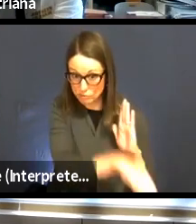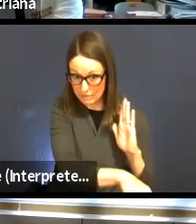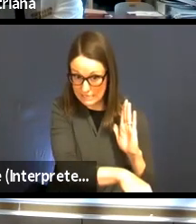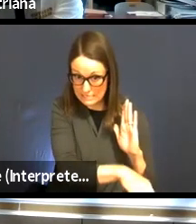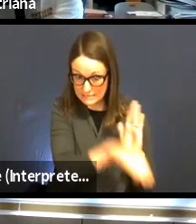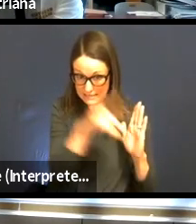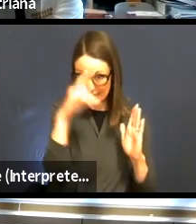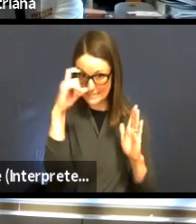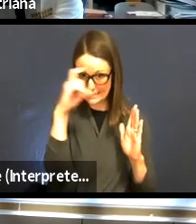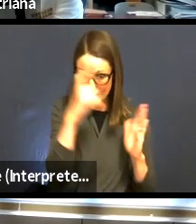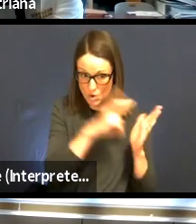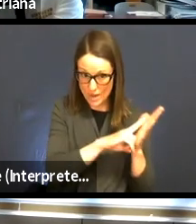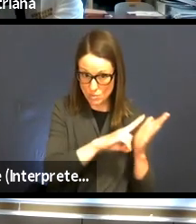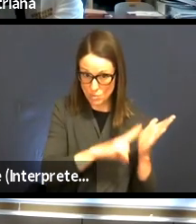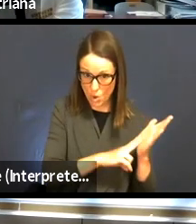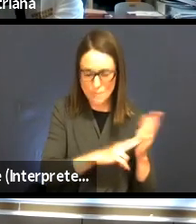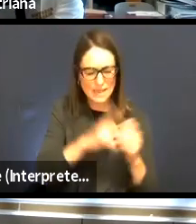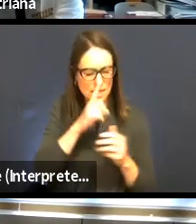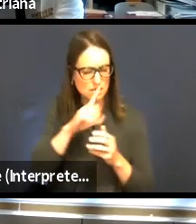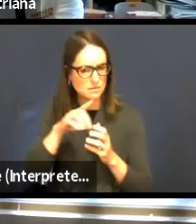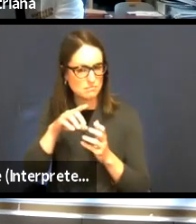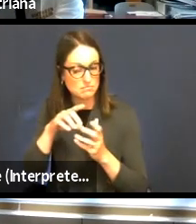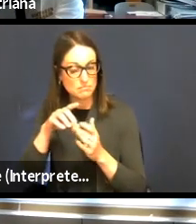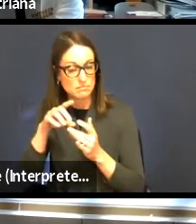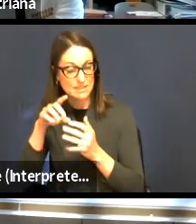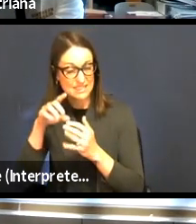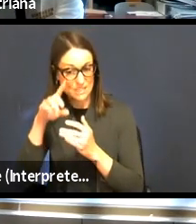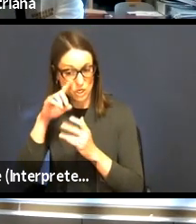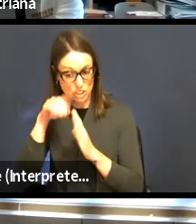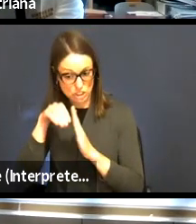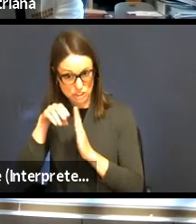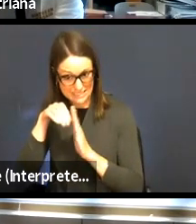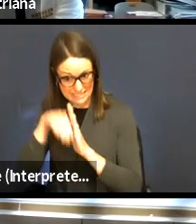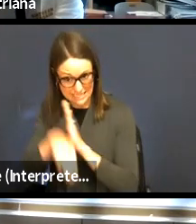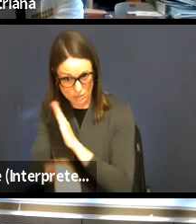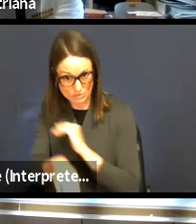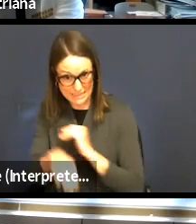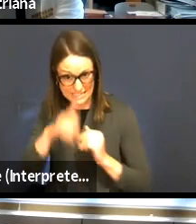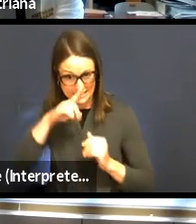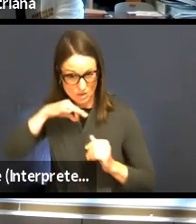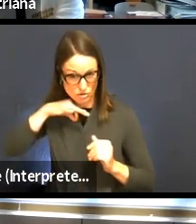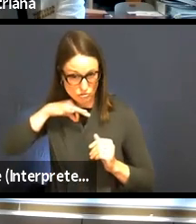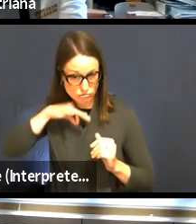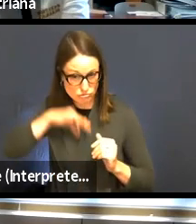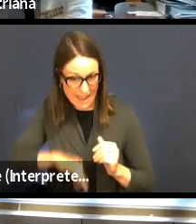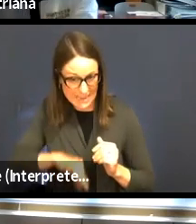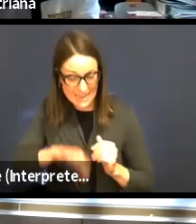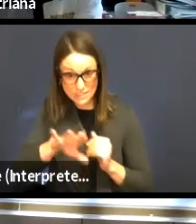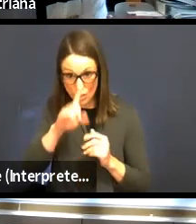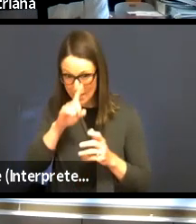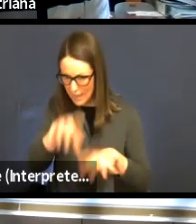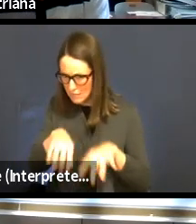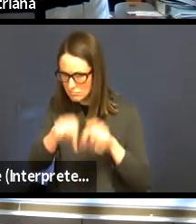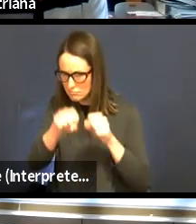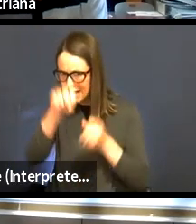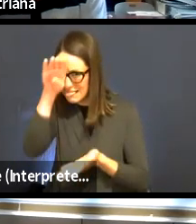there been a decrease in the students that are going to summer classes, a decrease in credits? So are they taking less